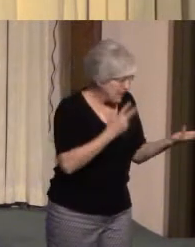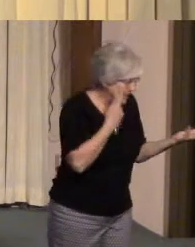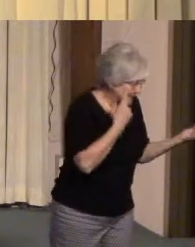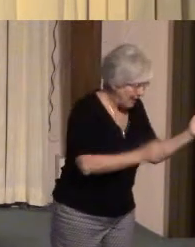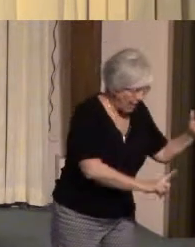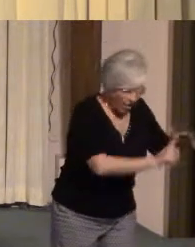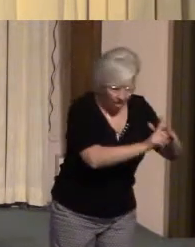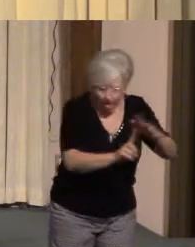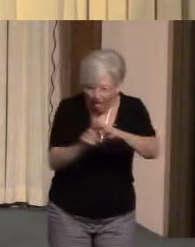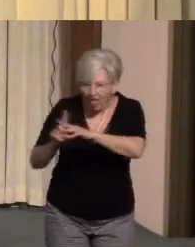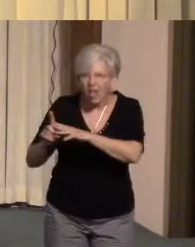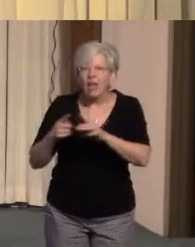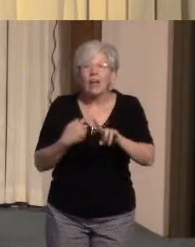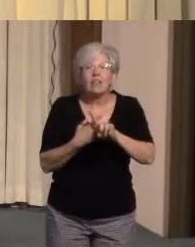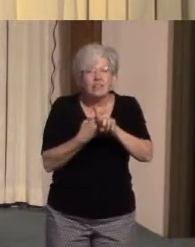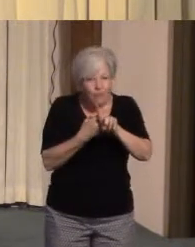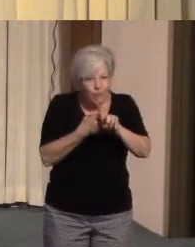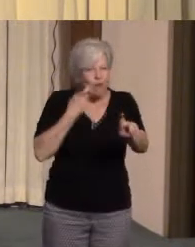God.